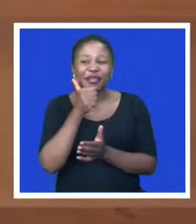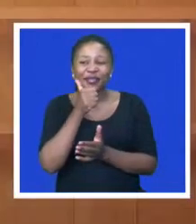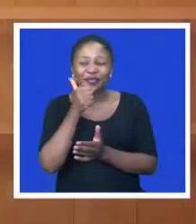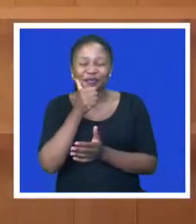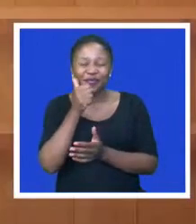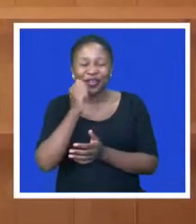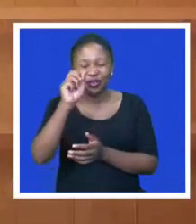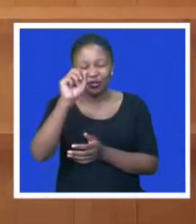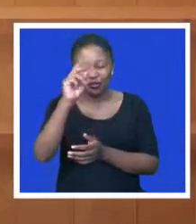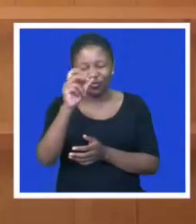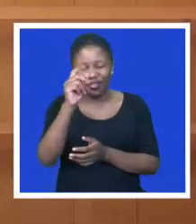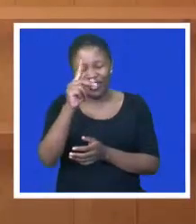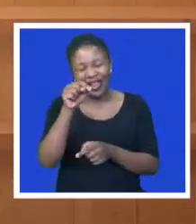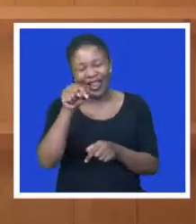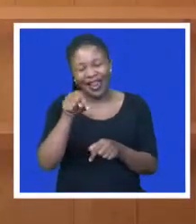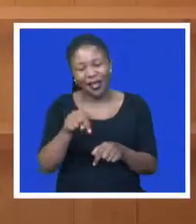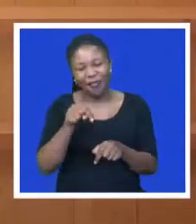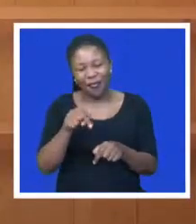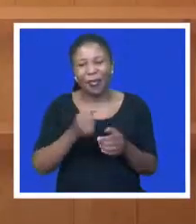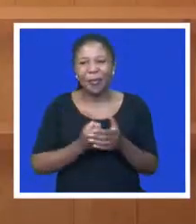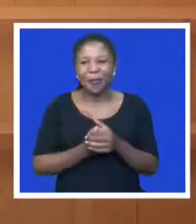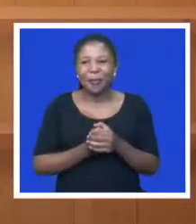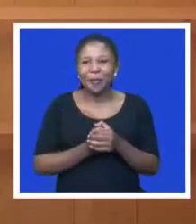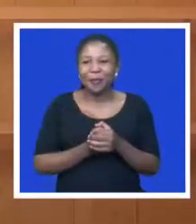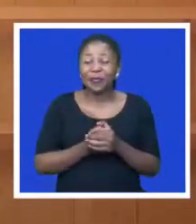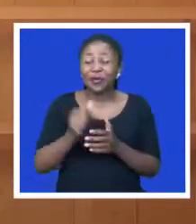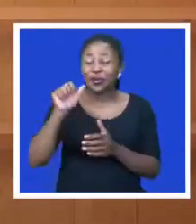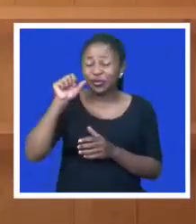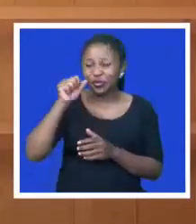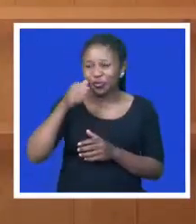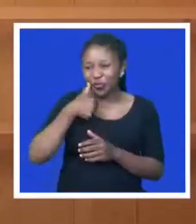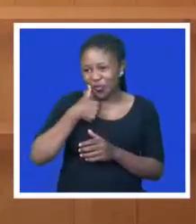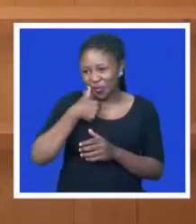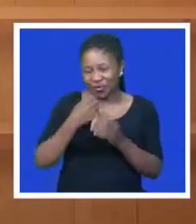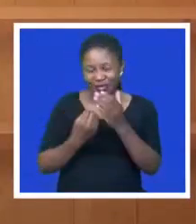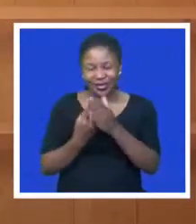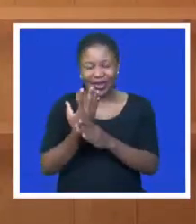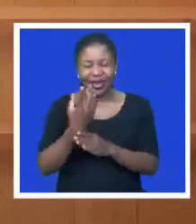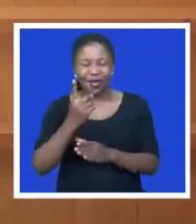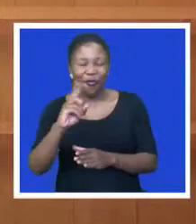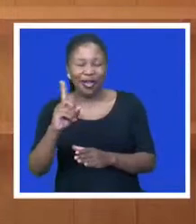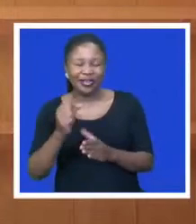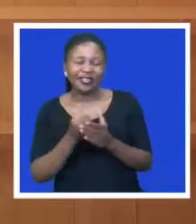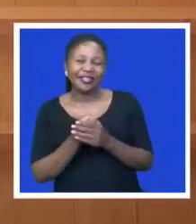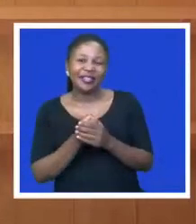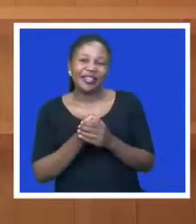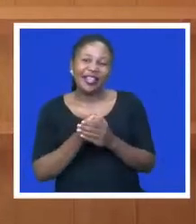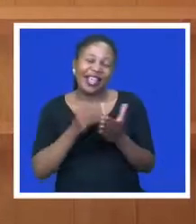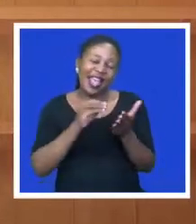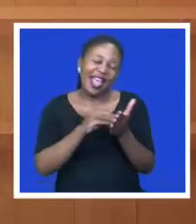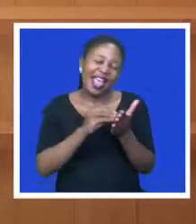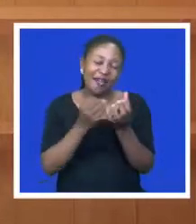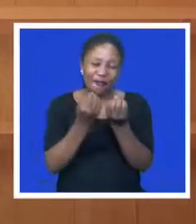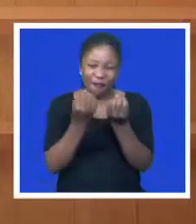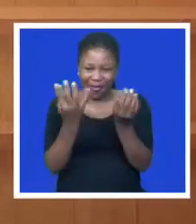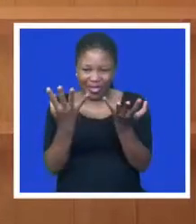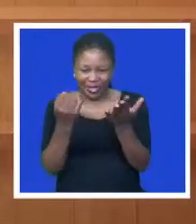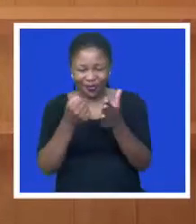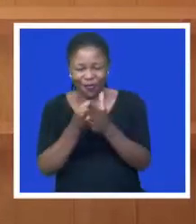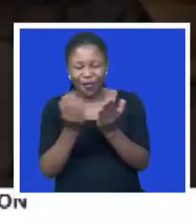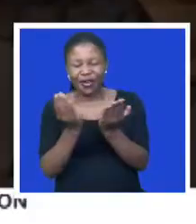look like tomorrow? Well, from 2 p.m. until 2:30 p.m. we have mathematics for the grade 1s and